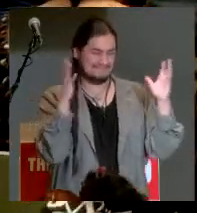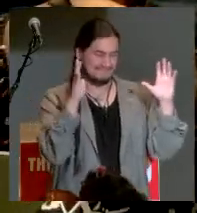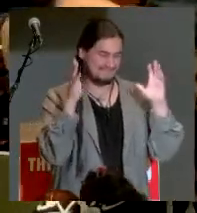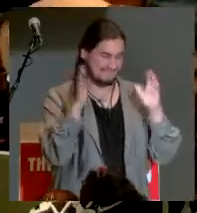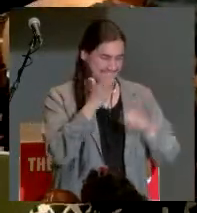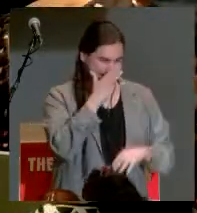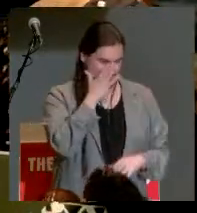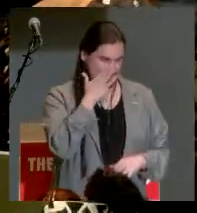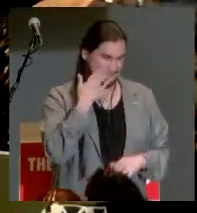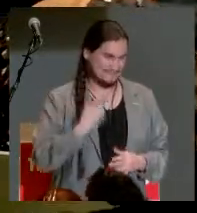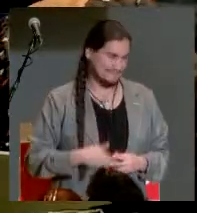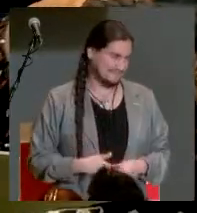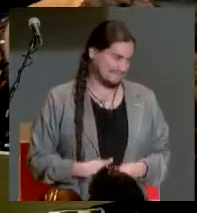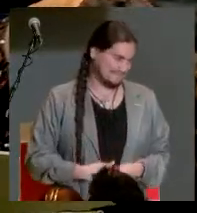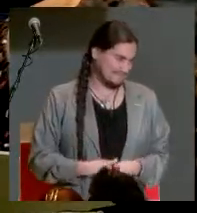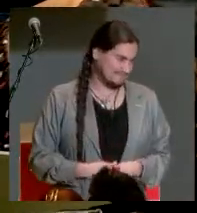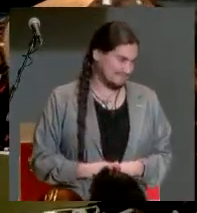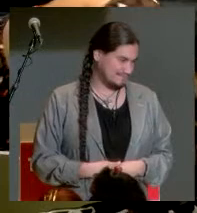Thank you. That's beautiful.